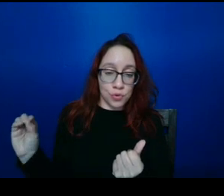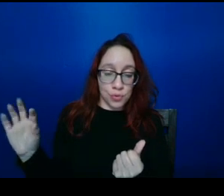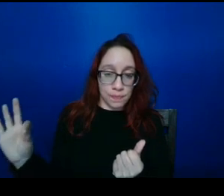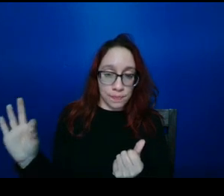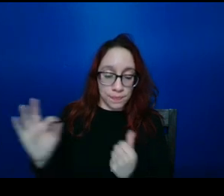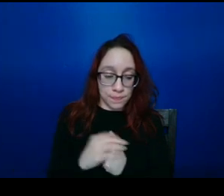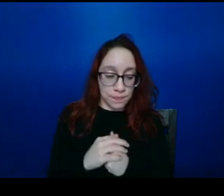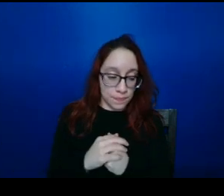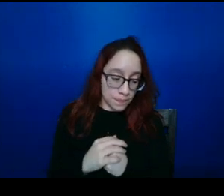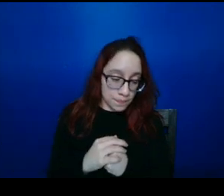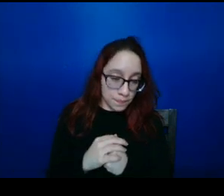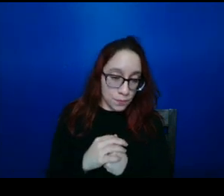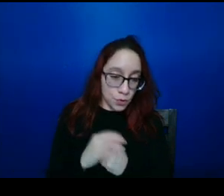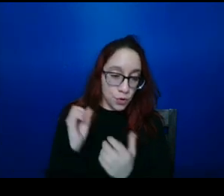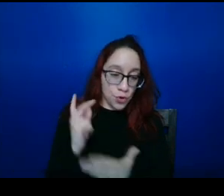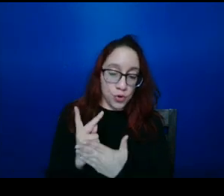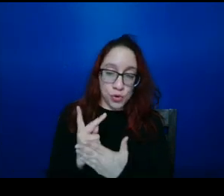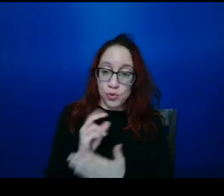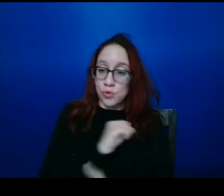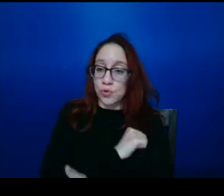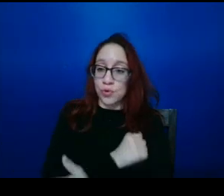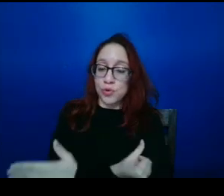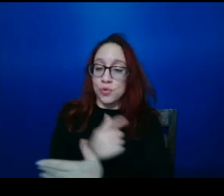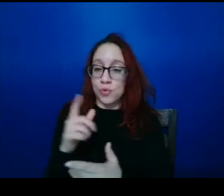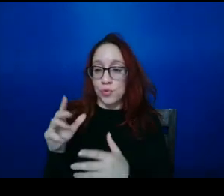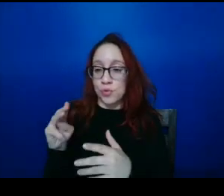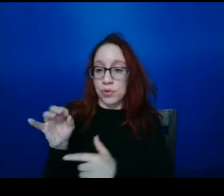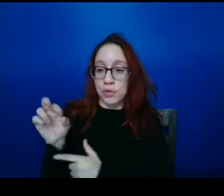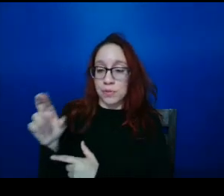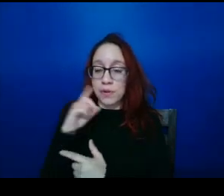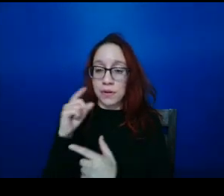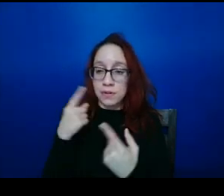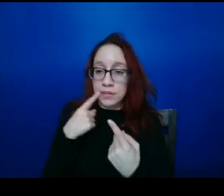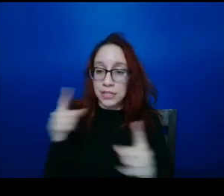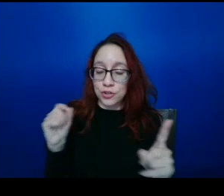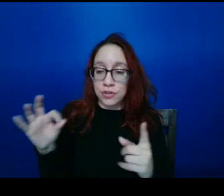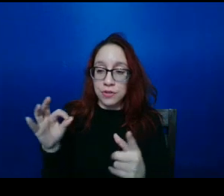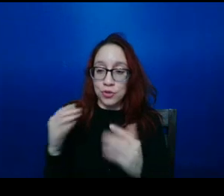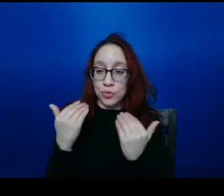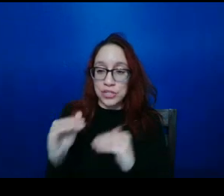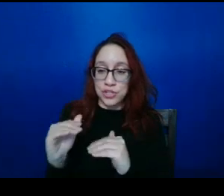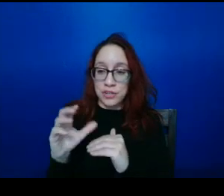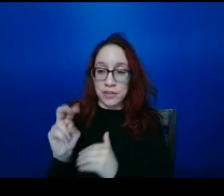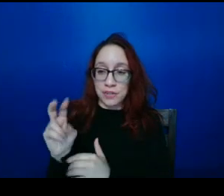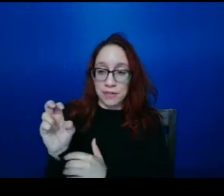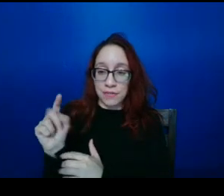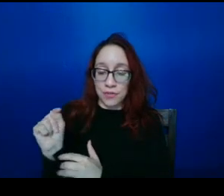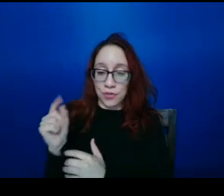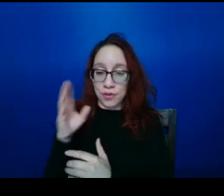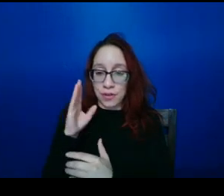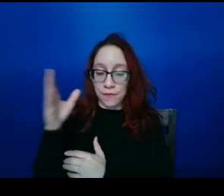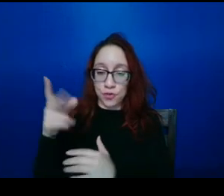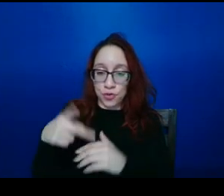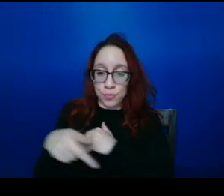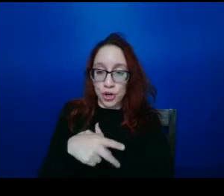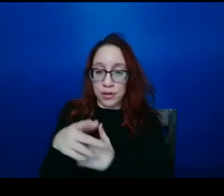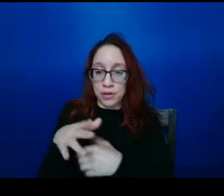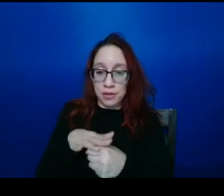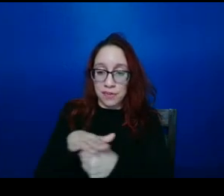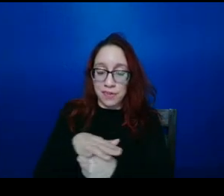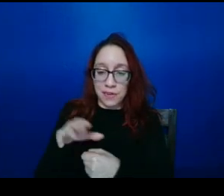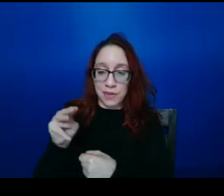R23-009. Approve and authorize the mayor to sign the declaration of restrictive covenant designating the future park site in